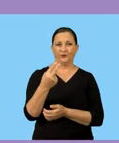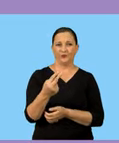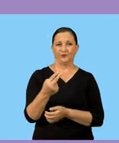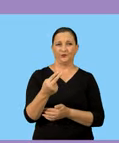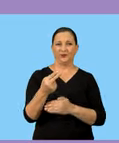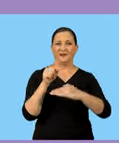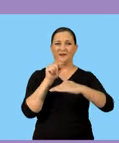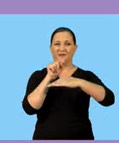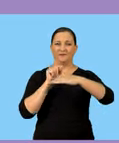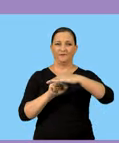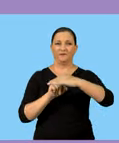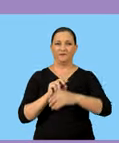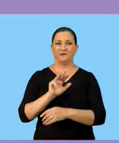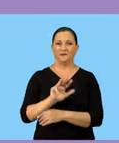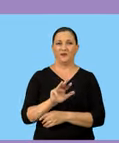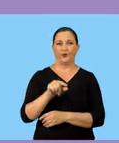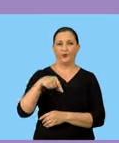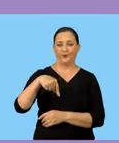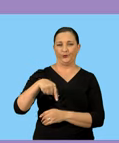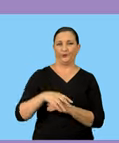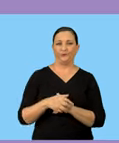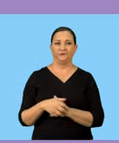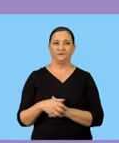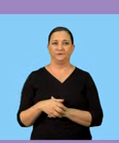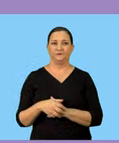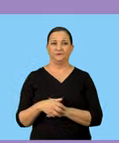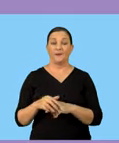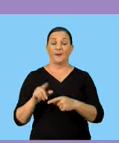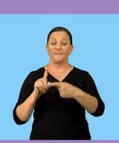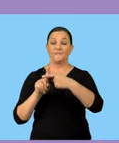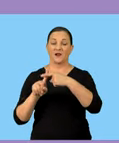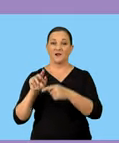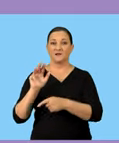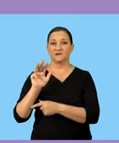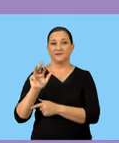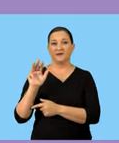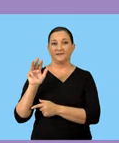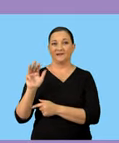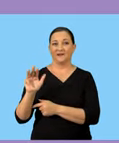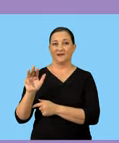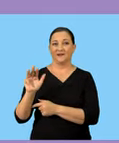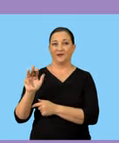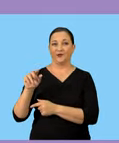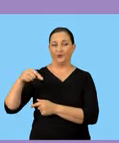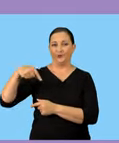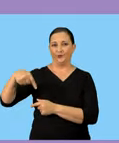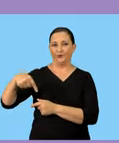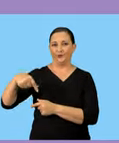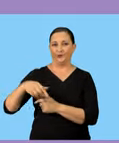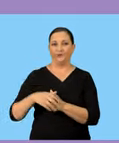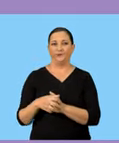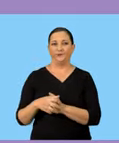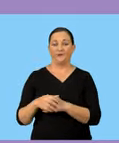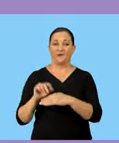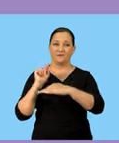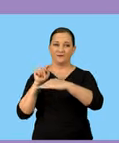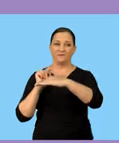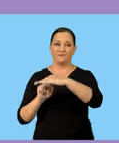minus 18q squared divided by 9q